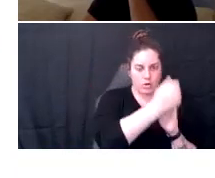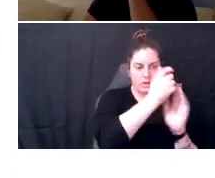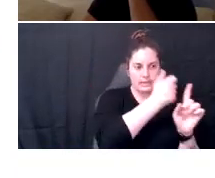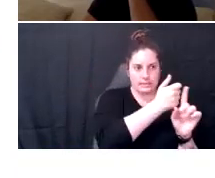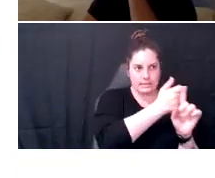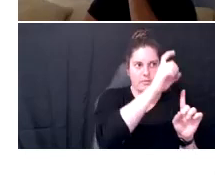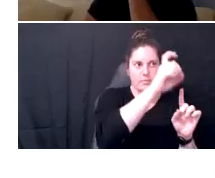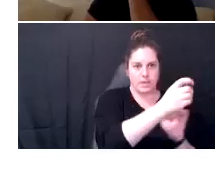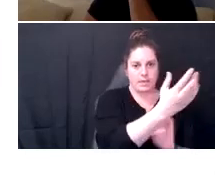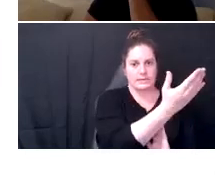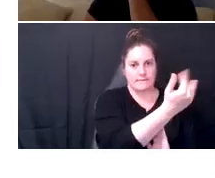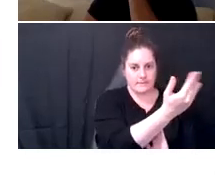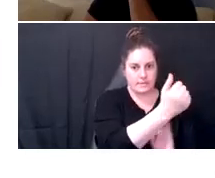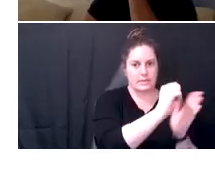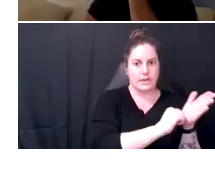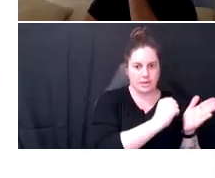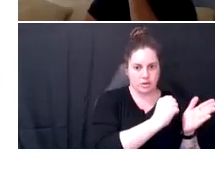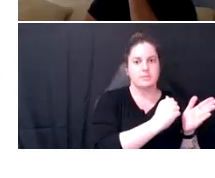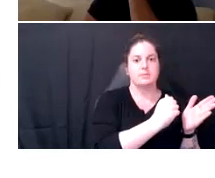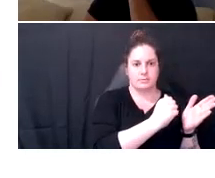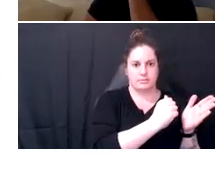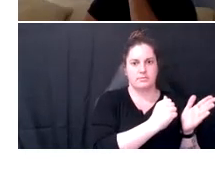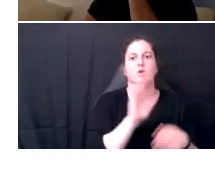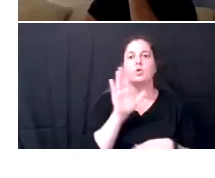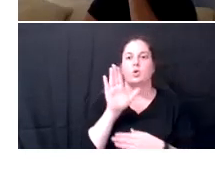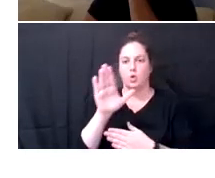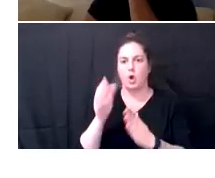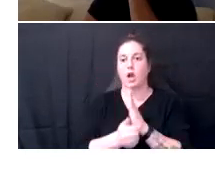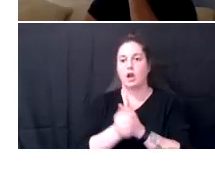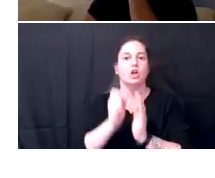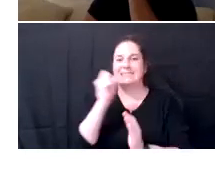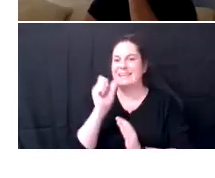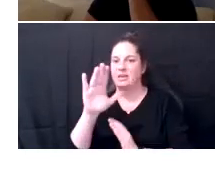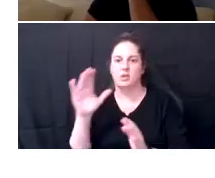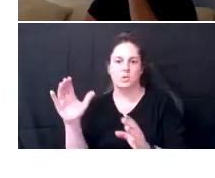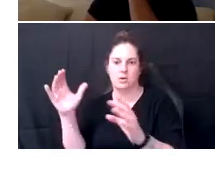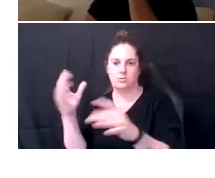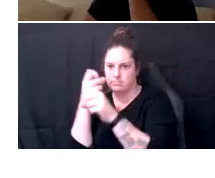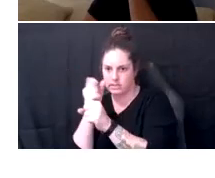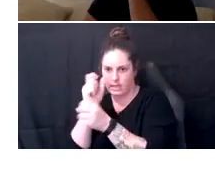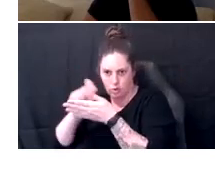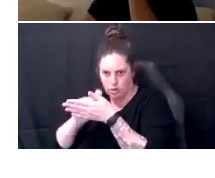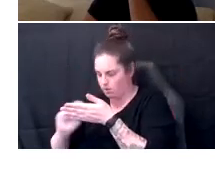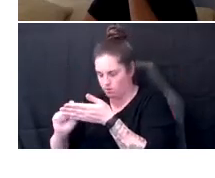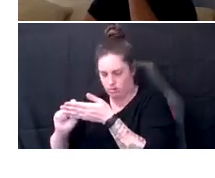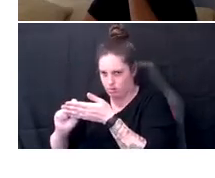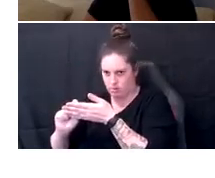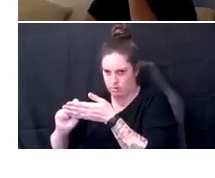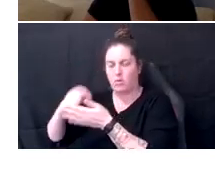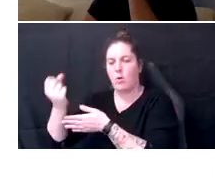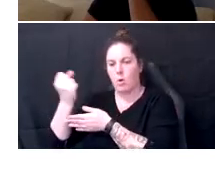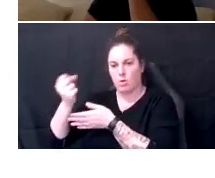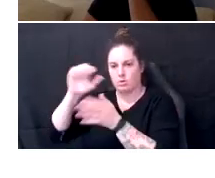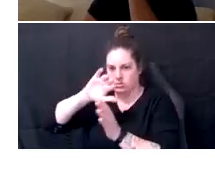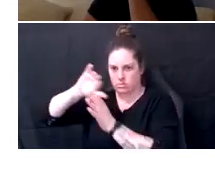correct? That's right. That's why it says right here, okay, your article, not your summary, must be a minimum of 15 pages long, not counting